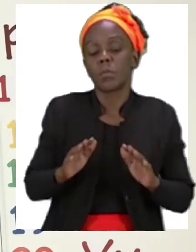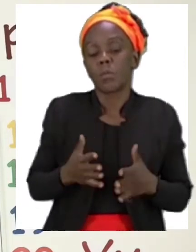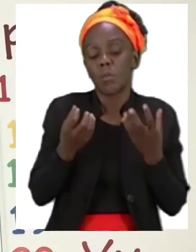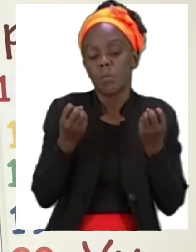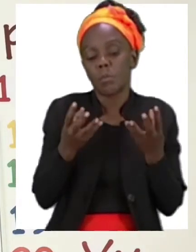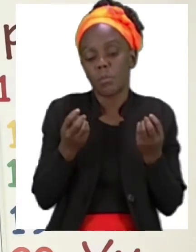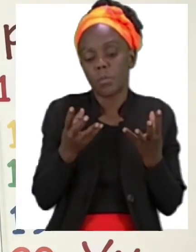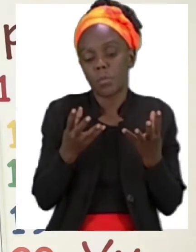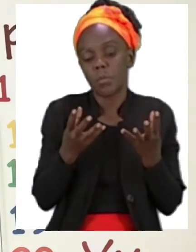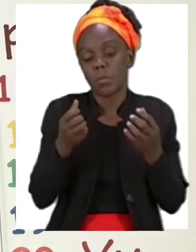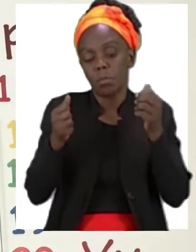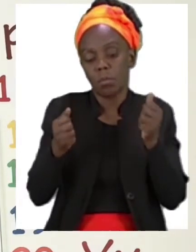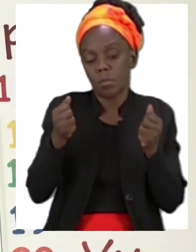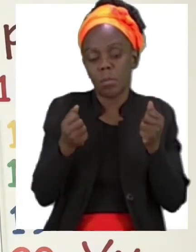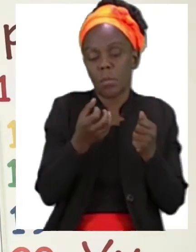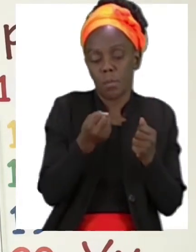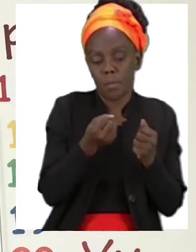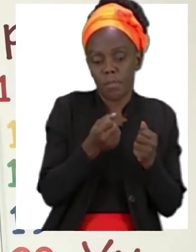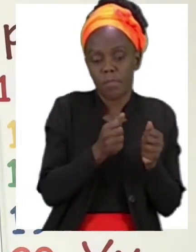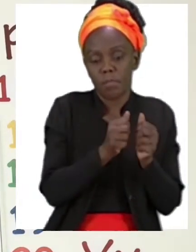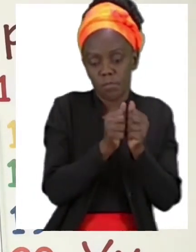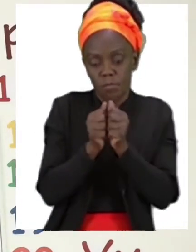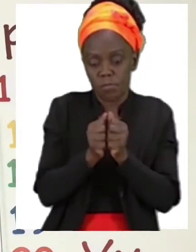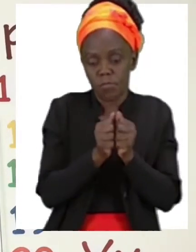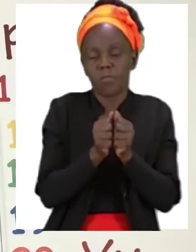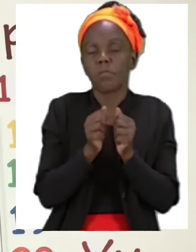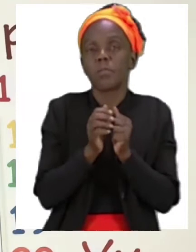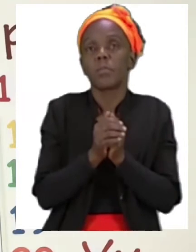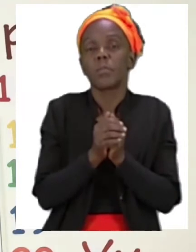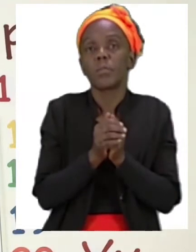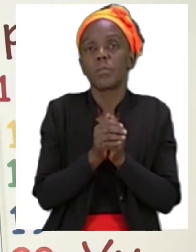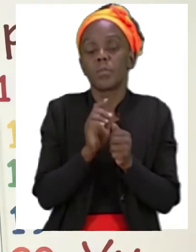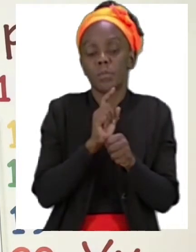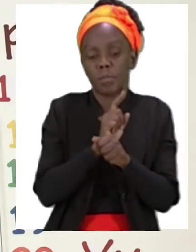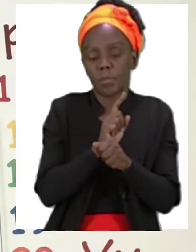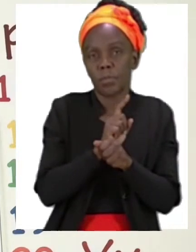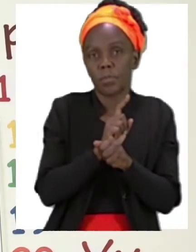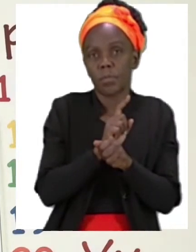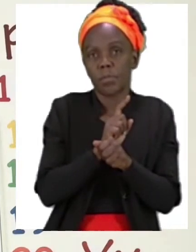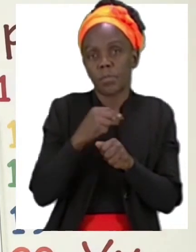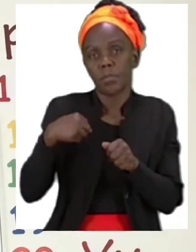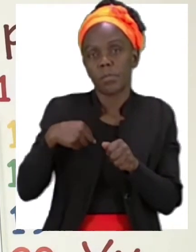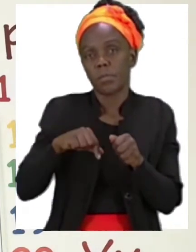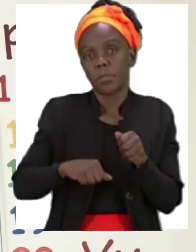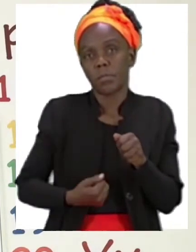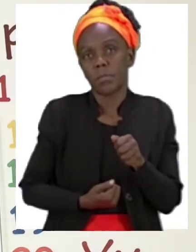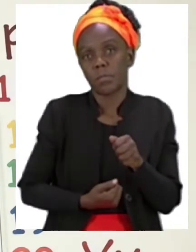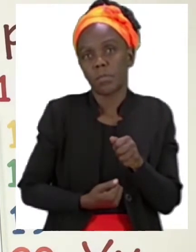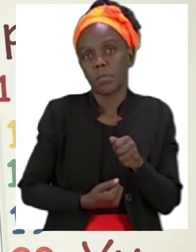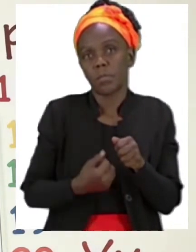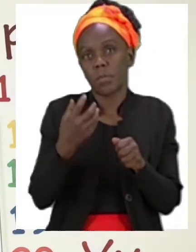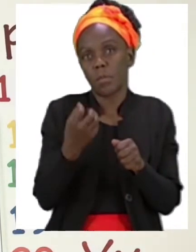have all together. So the first son has 5 cars. Let's count